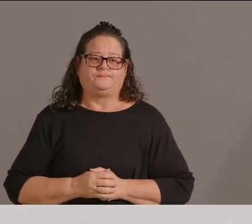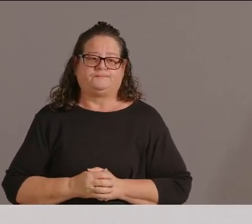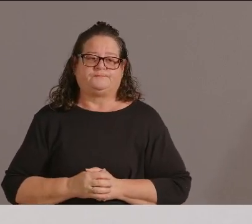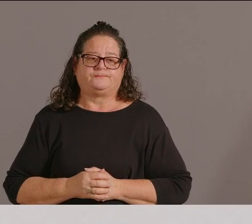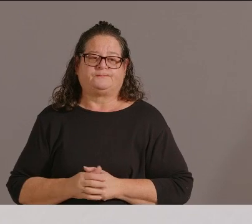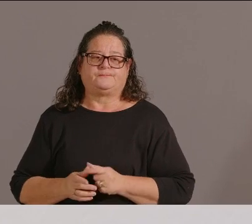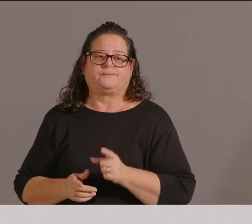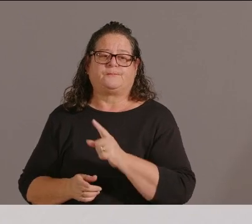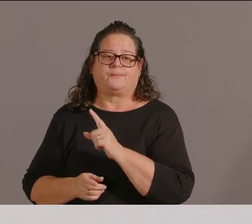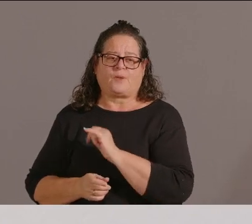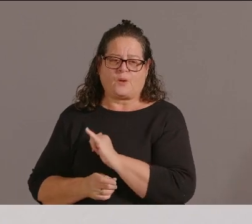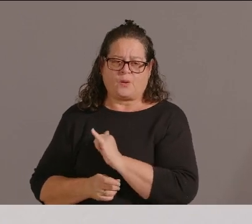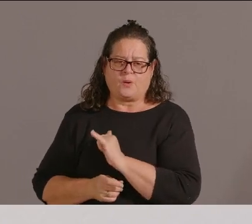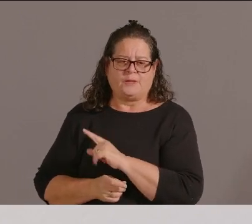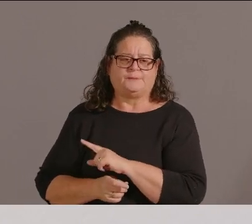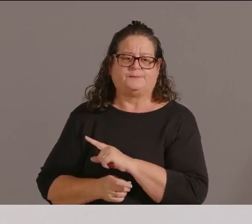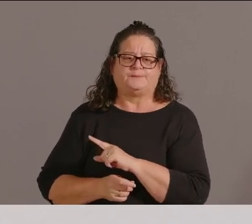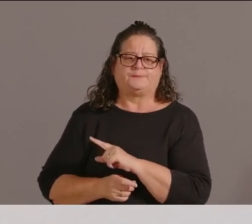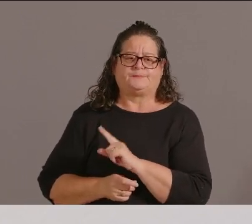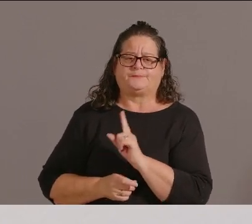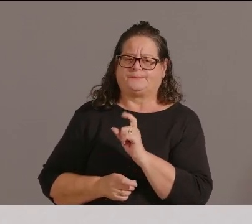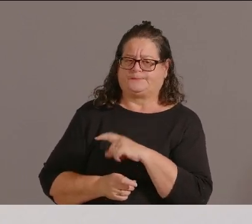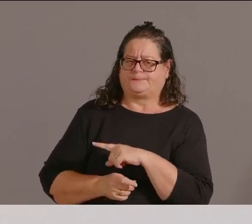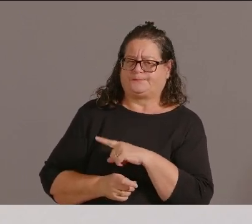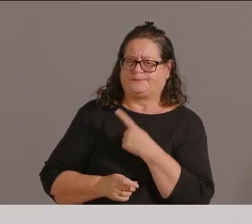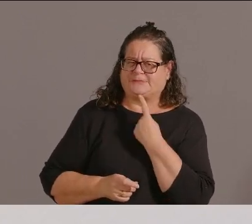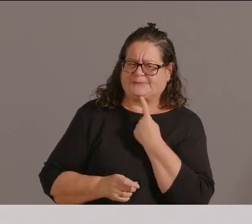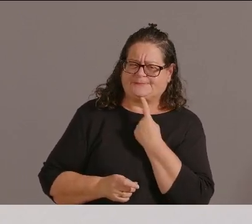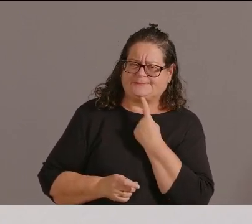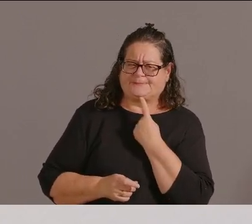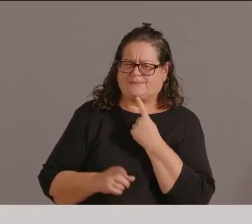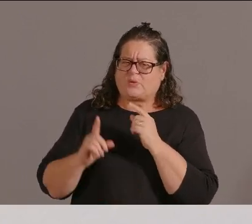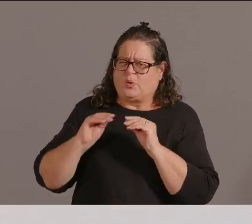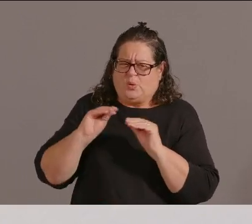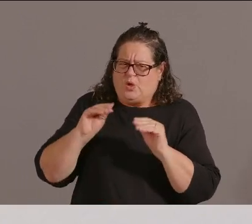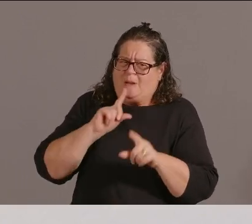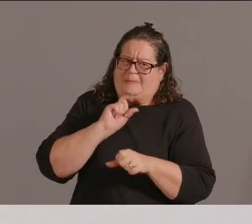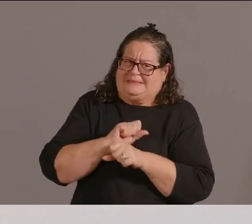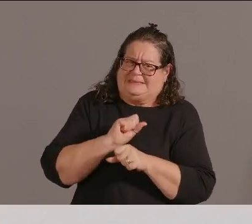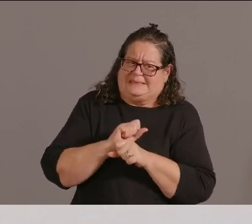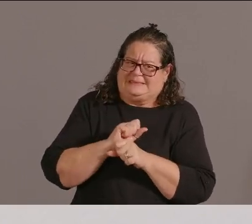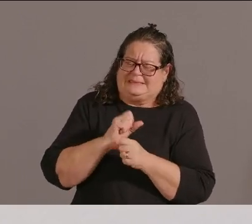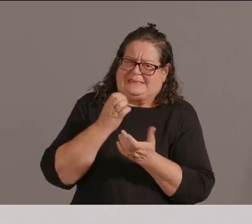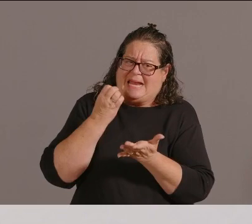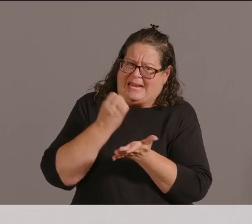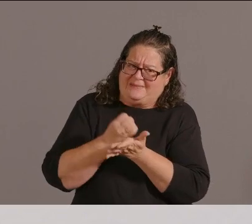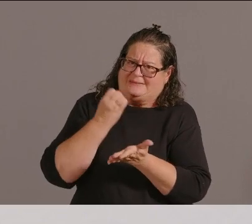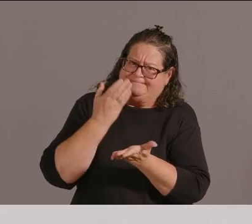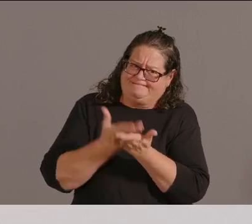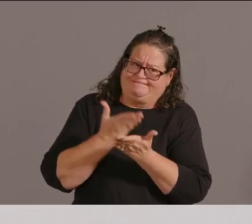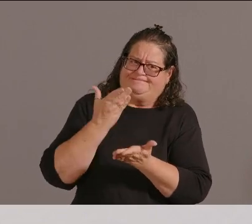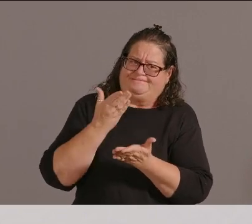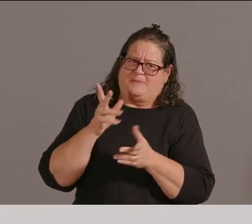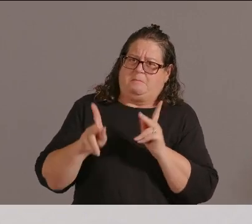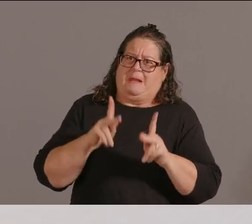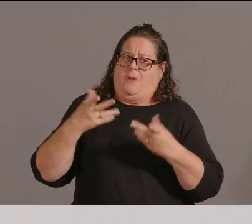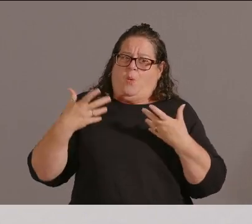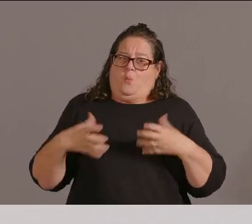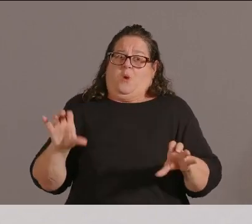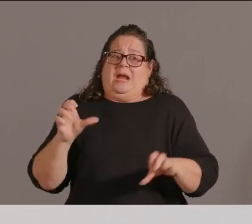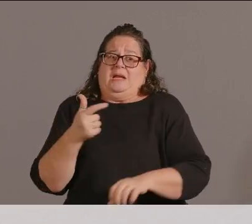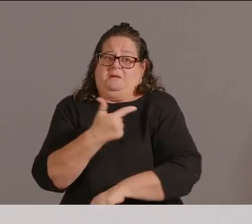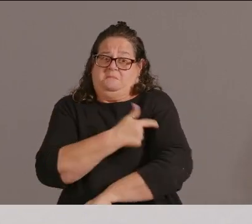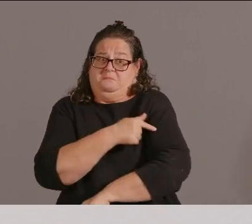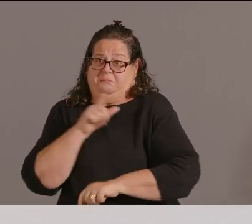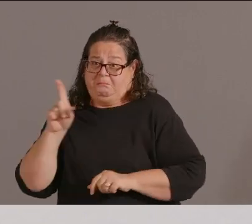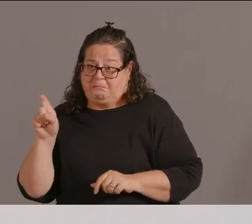So you're not really seeing evidence that people don't want hesitancy? Well, I think, like if you look